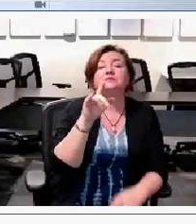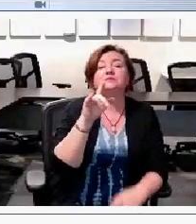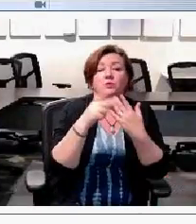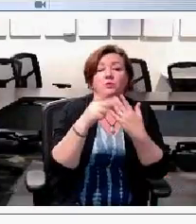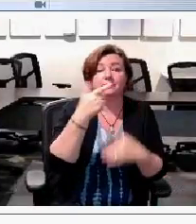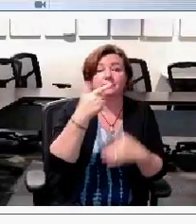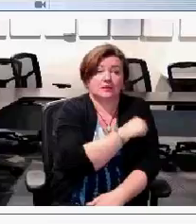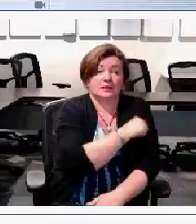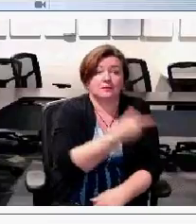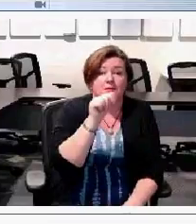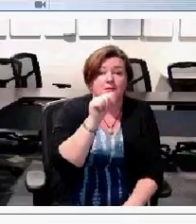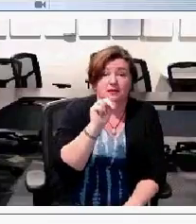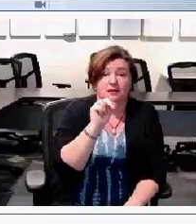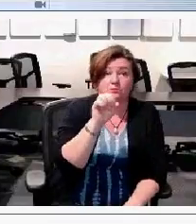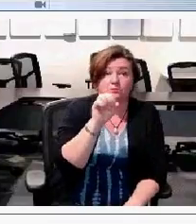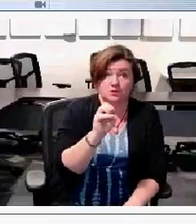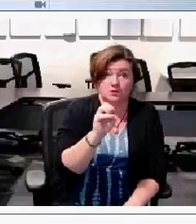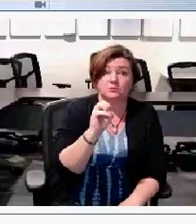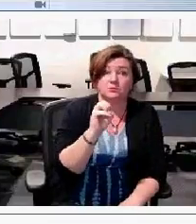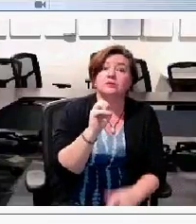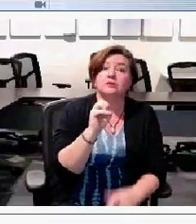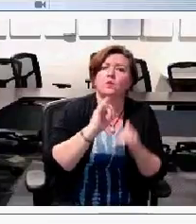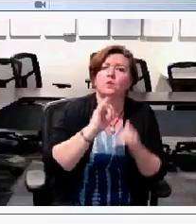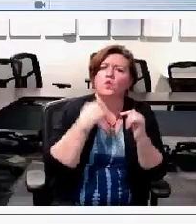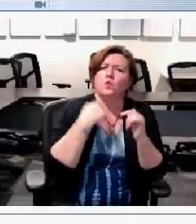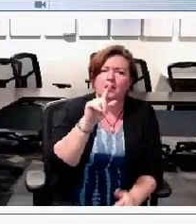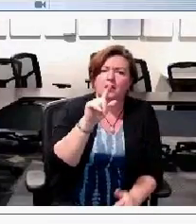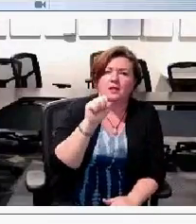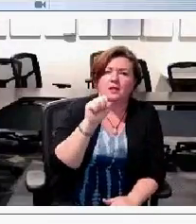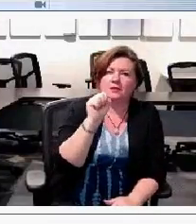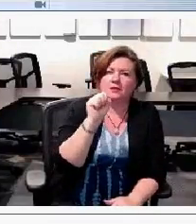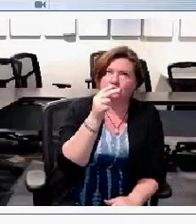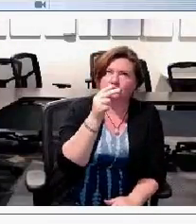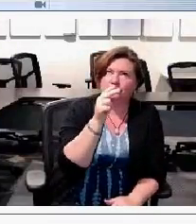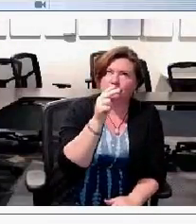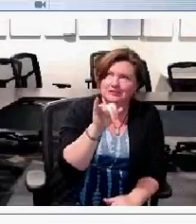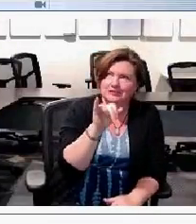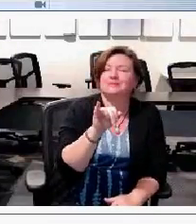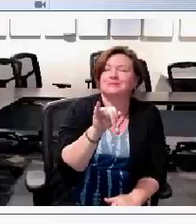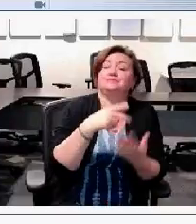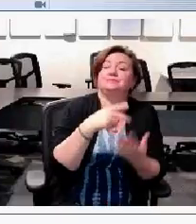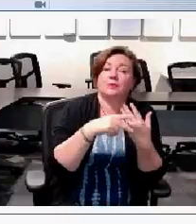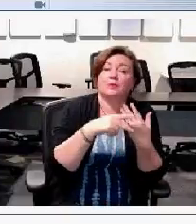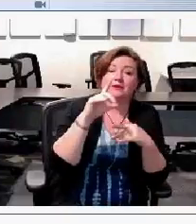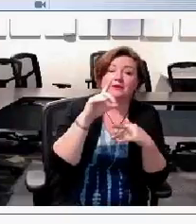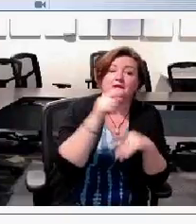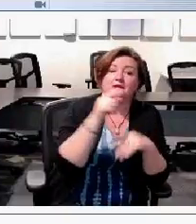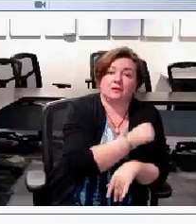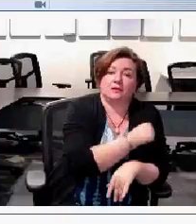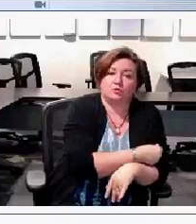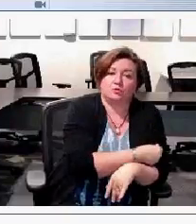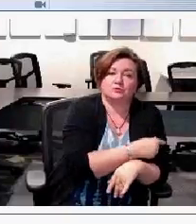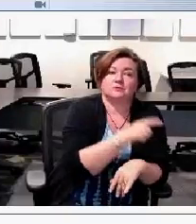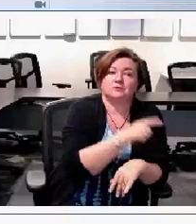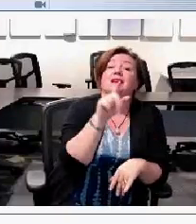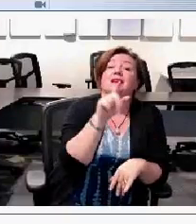provide information about the LSSHI program at the Glenrose and services that they provide for families with children